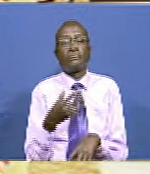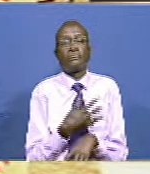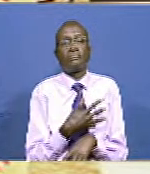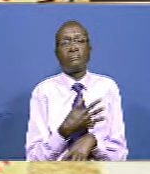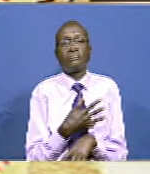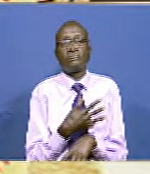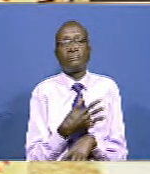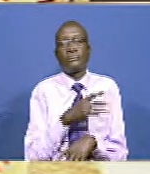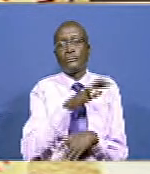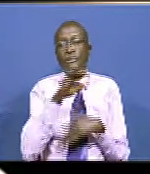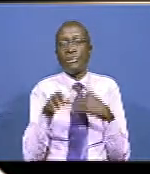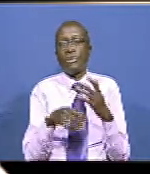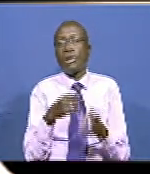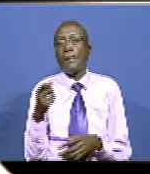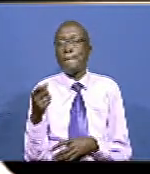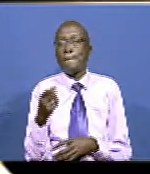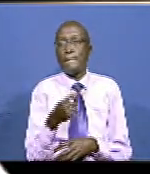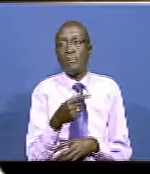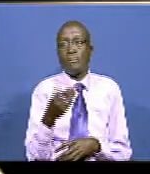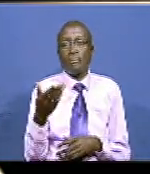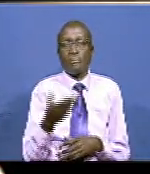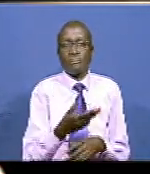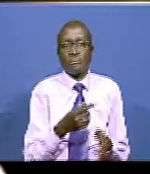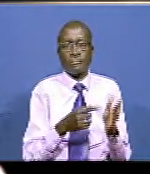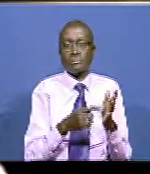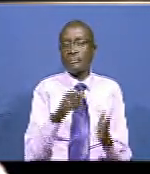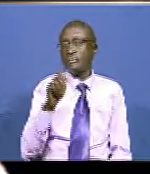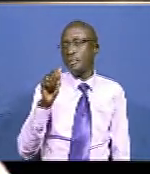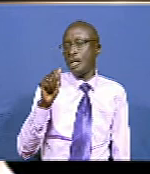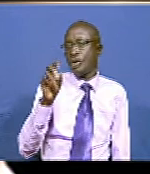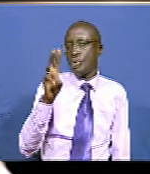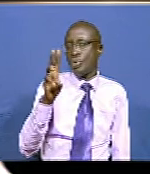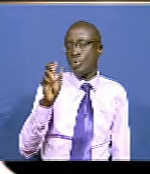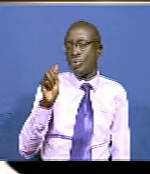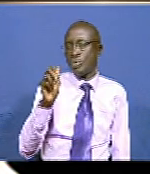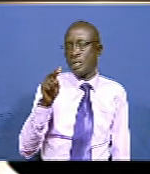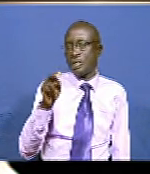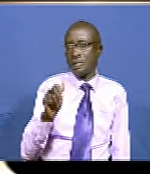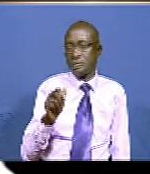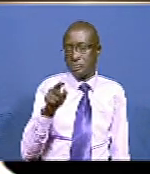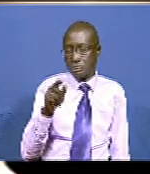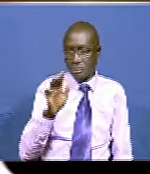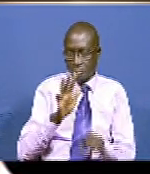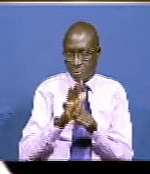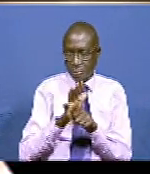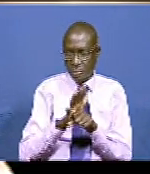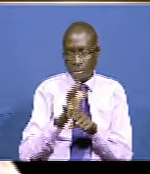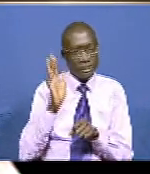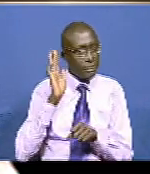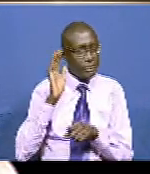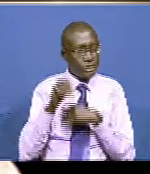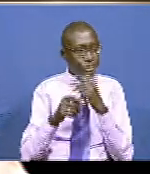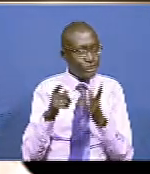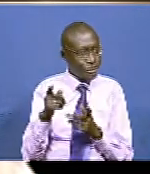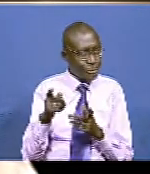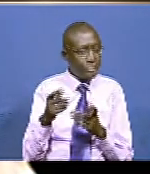the entire month. Welcome to the show, Awana. And it's nice to see you. I've heard a lot about you. Thank you so Hope much. You